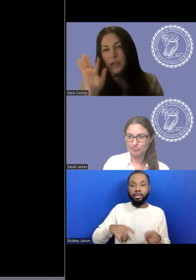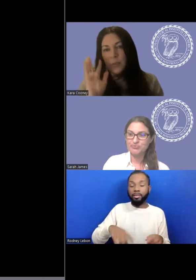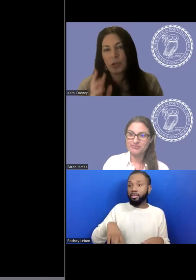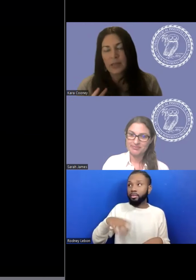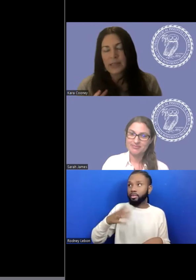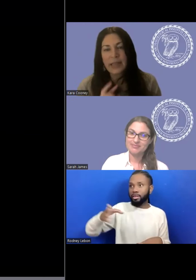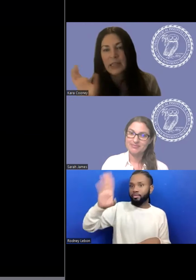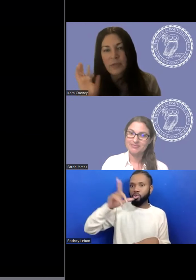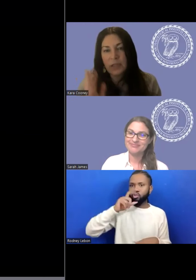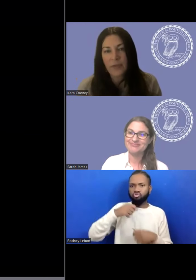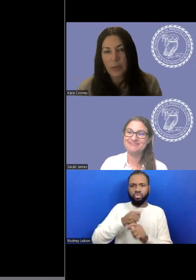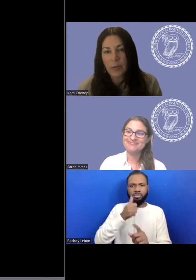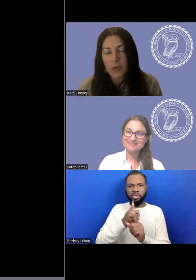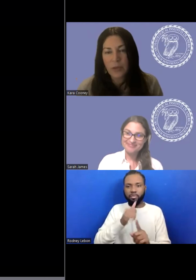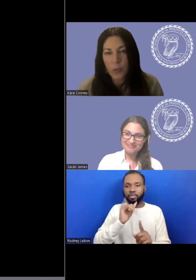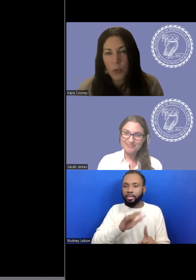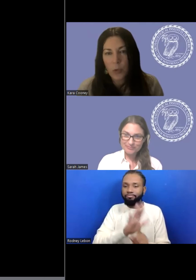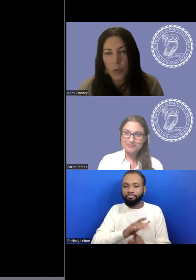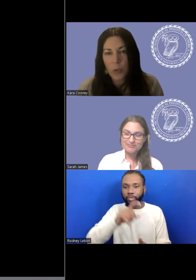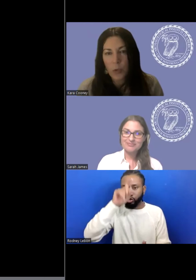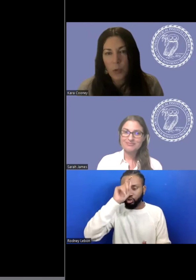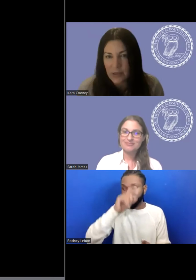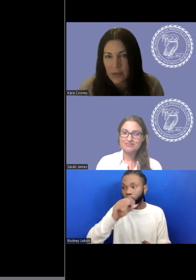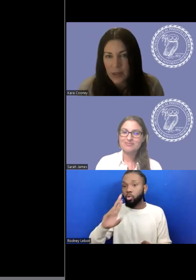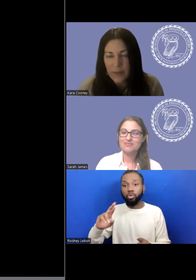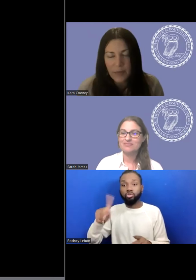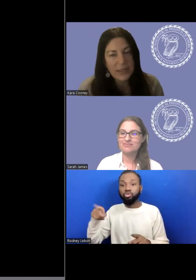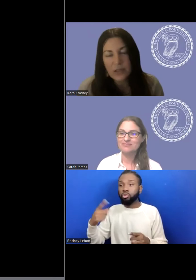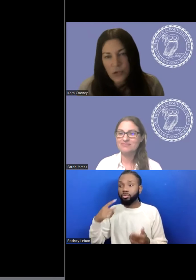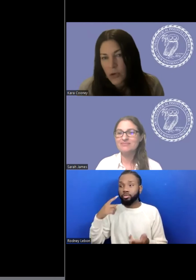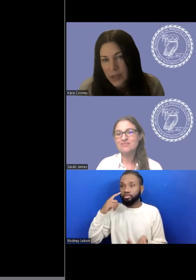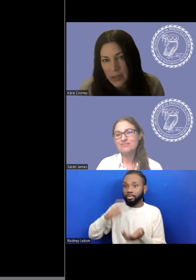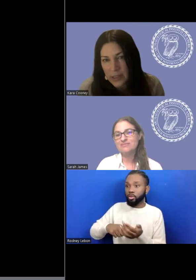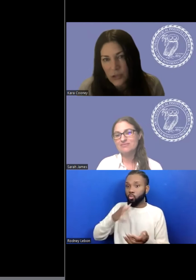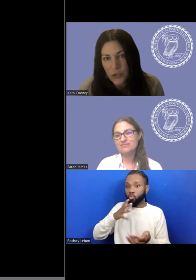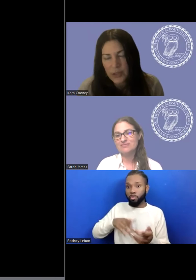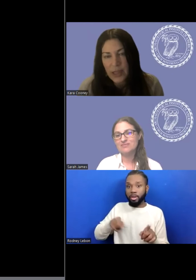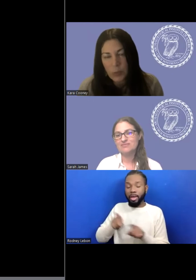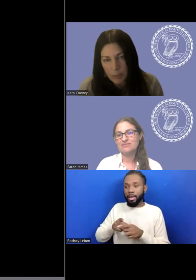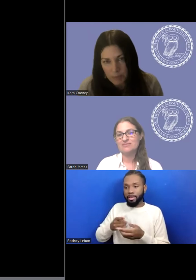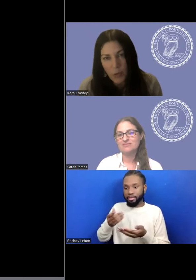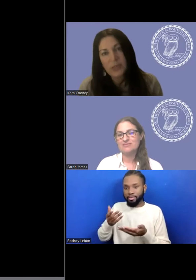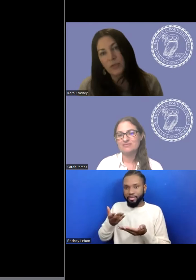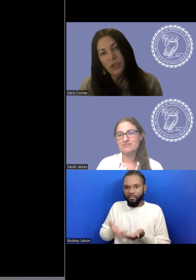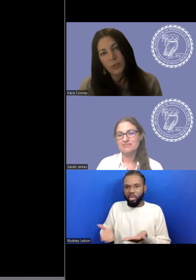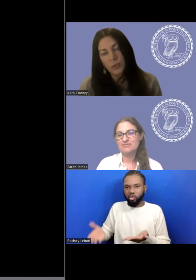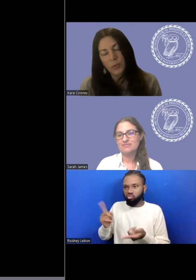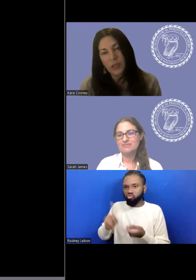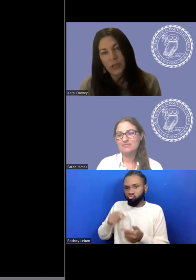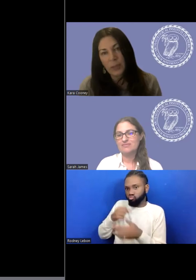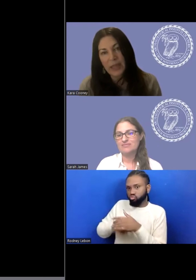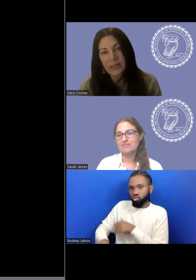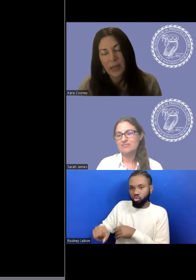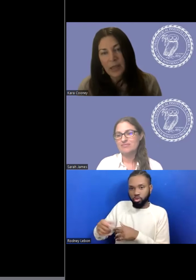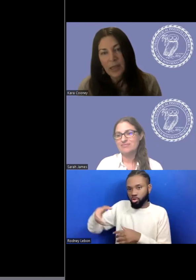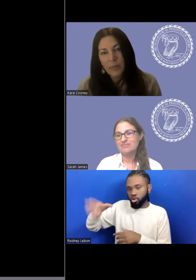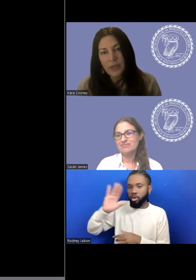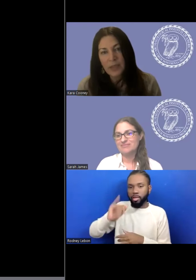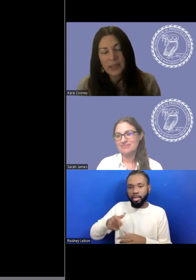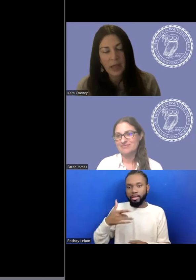so Egyptian. This idea of the divine birth, that the woman is just a vessel, is extraordinarily Egyptian. And that's what most of Egyptian religion is based